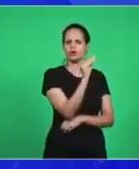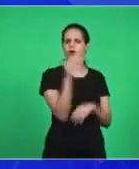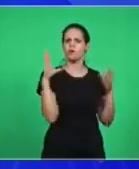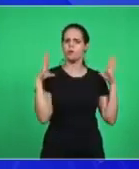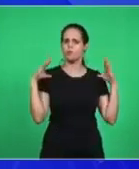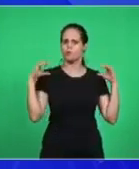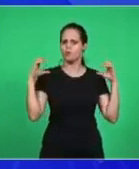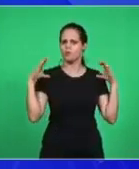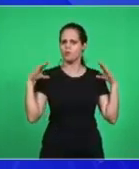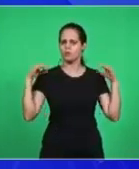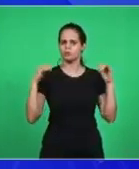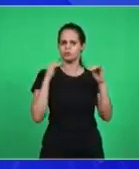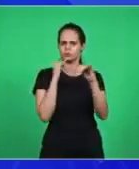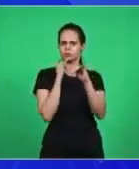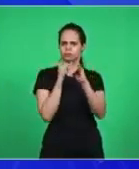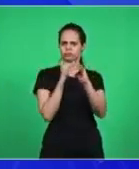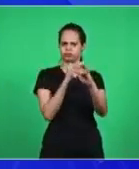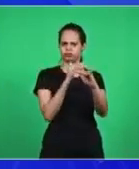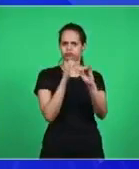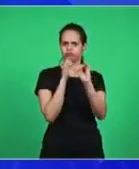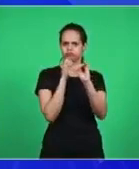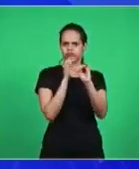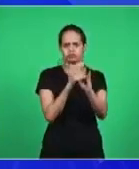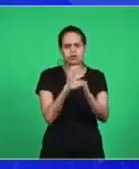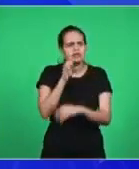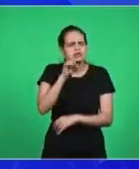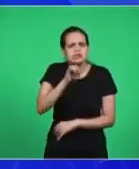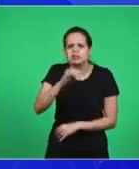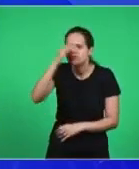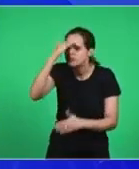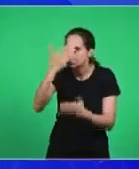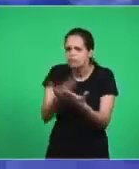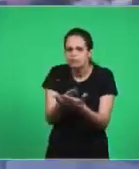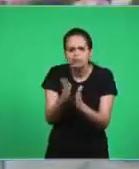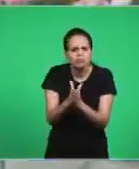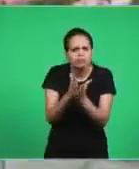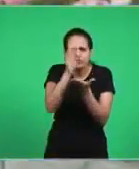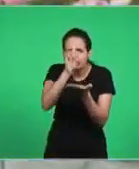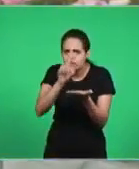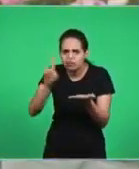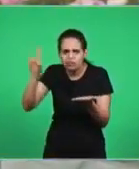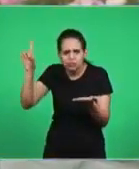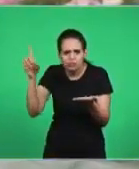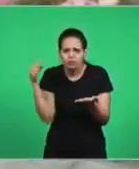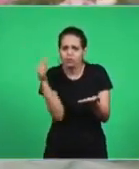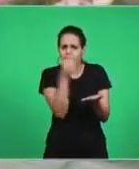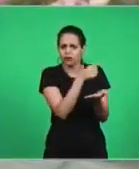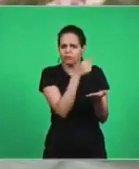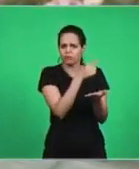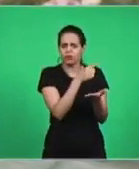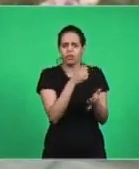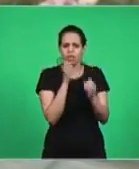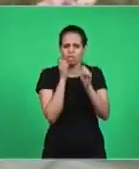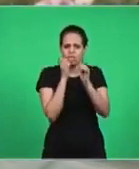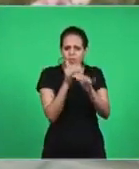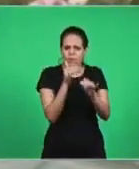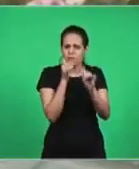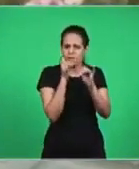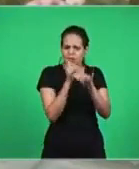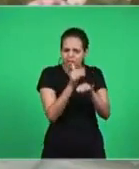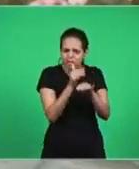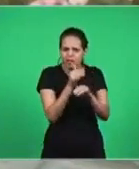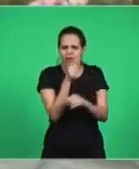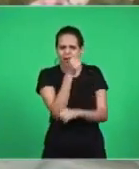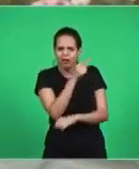there. My brethren, if you do not believe in what the world that it is